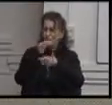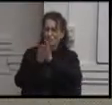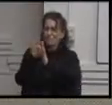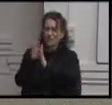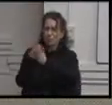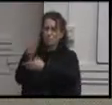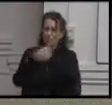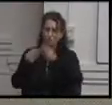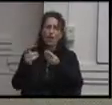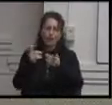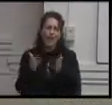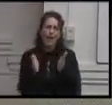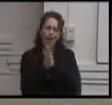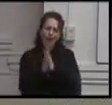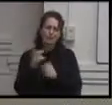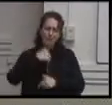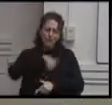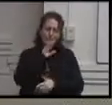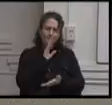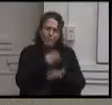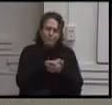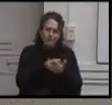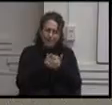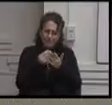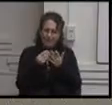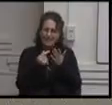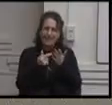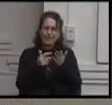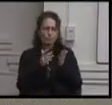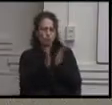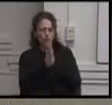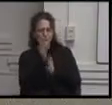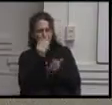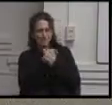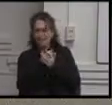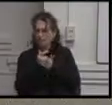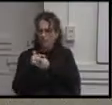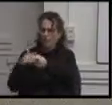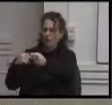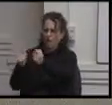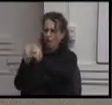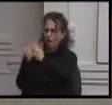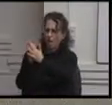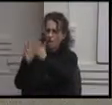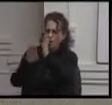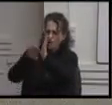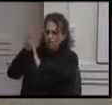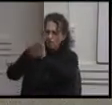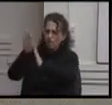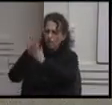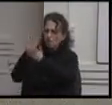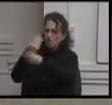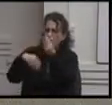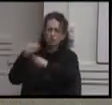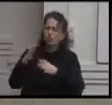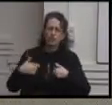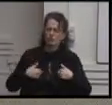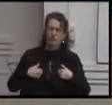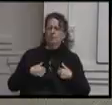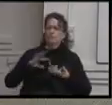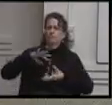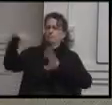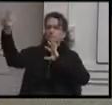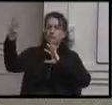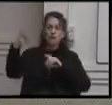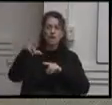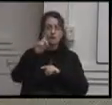all. Yeah. It appears to be functioning exactly the way it's supposed to, and the committees appear to be doing what they should be doing, and we look forward to